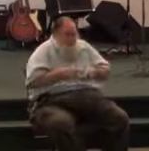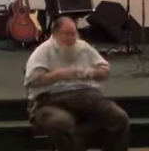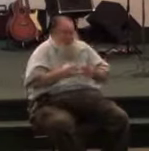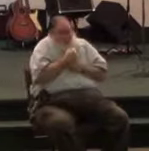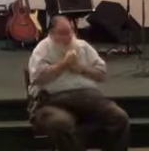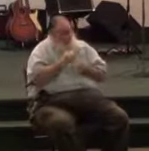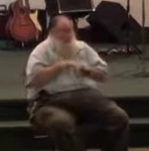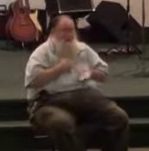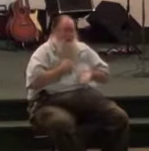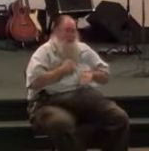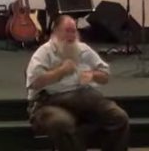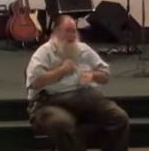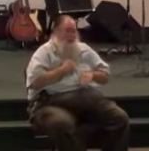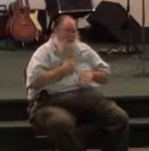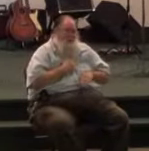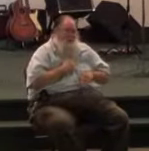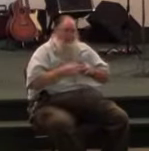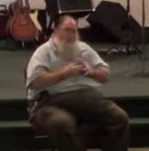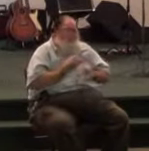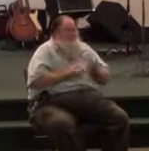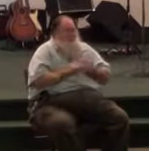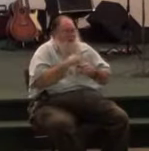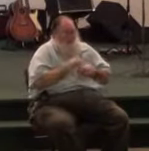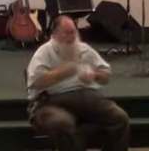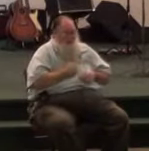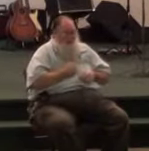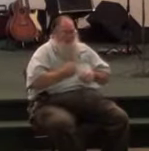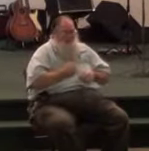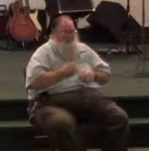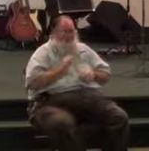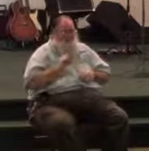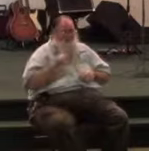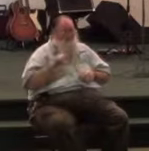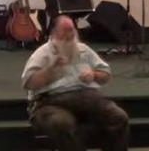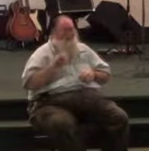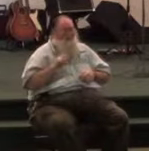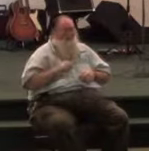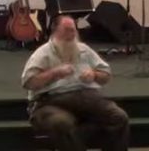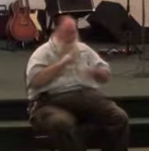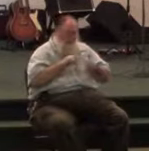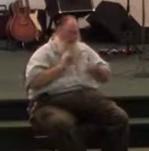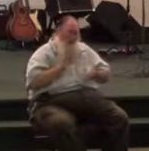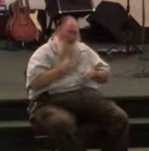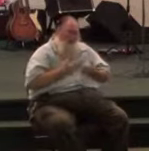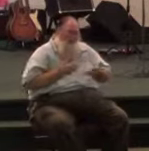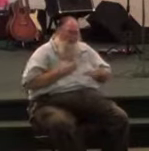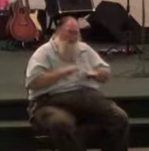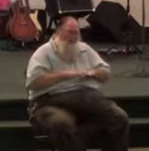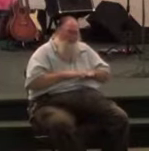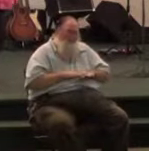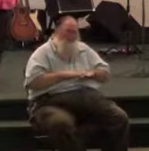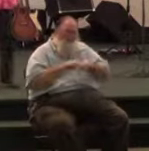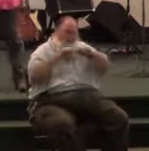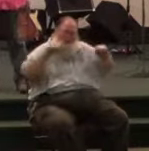He said, "It's got a fire in me." And I said, "Eli, was you reading our stuff on the stage from last week?" "No."